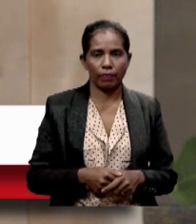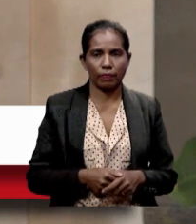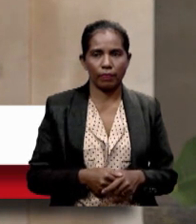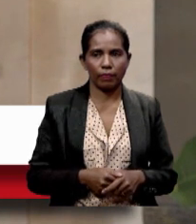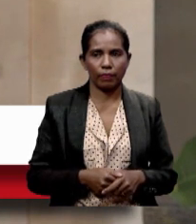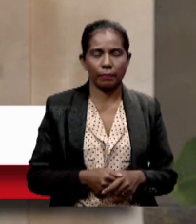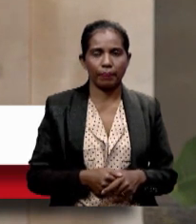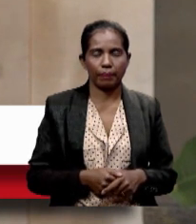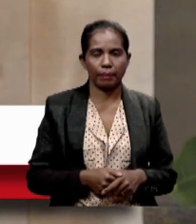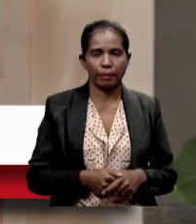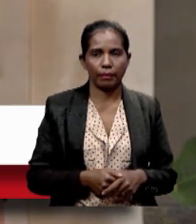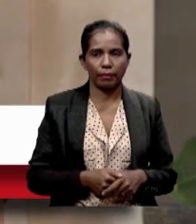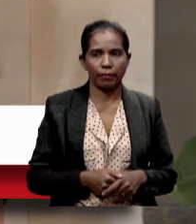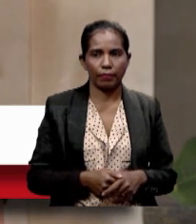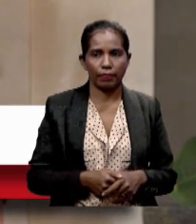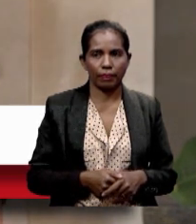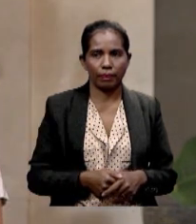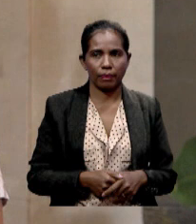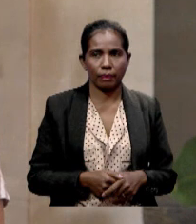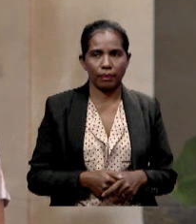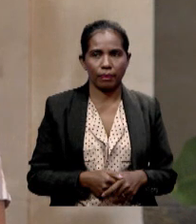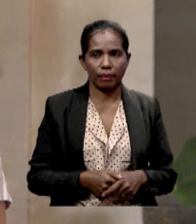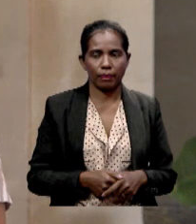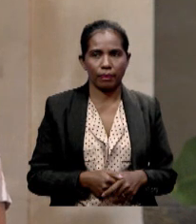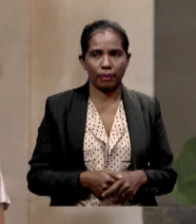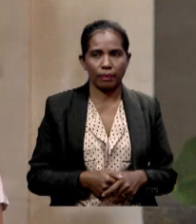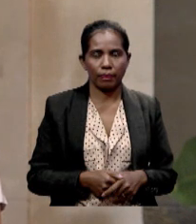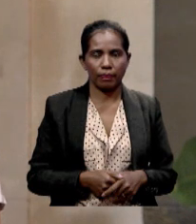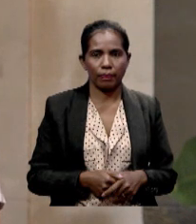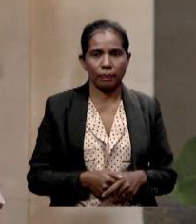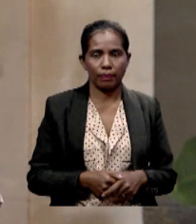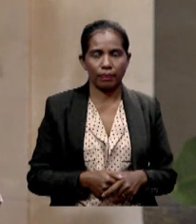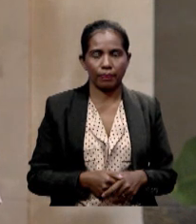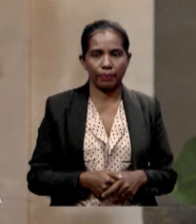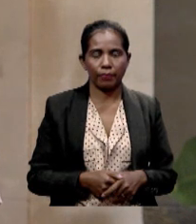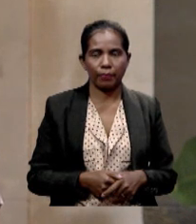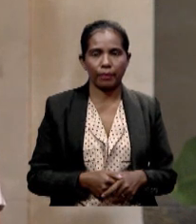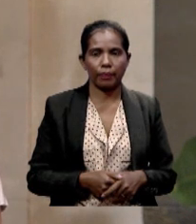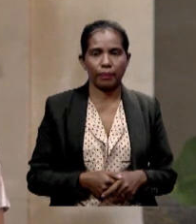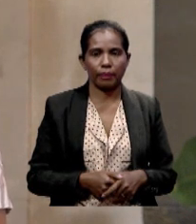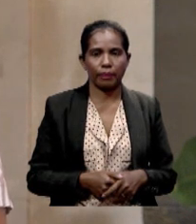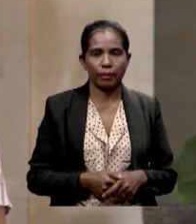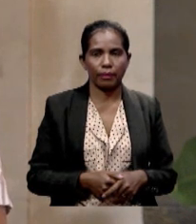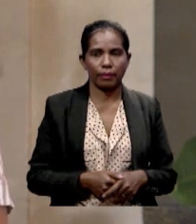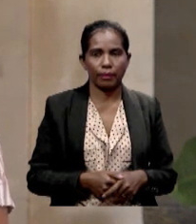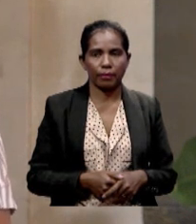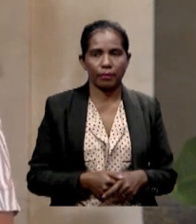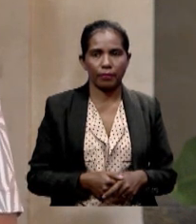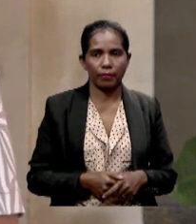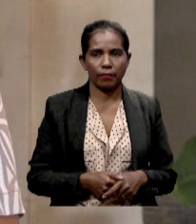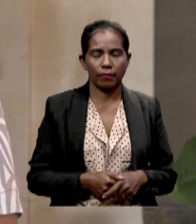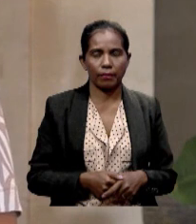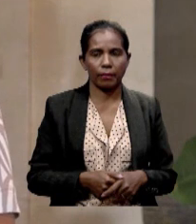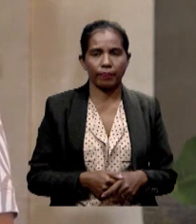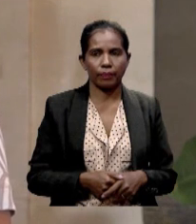I hope that answers your question. He said that he knows that insurance is extremely important in